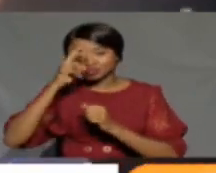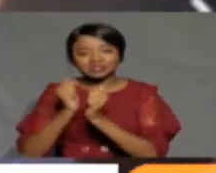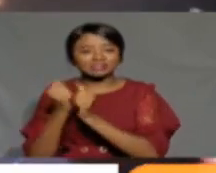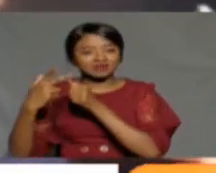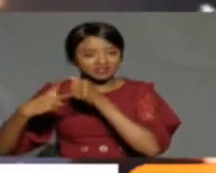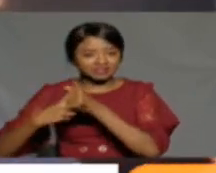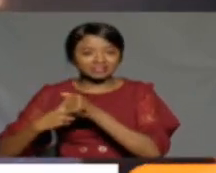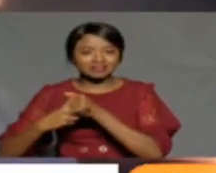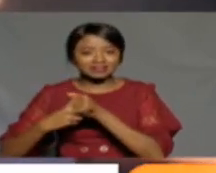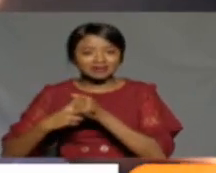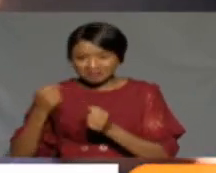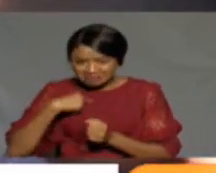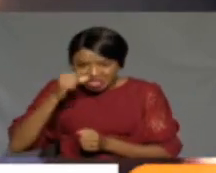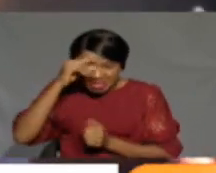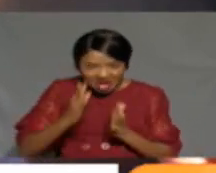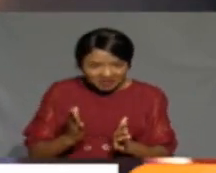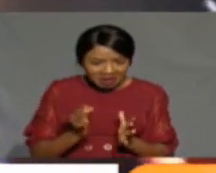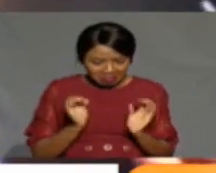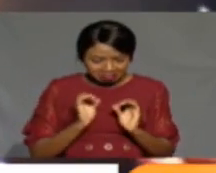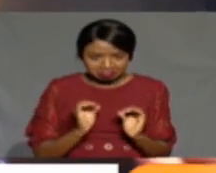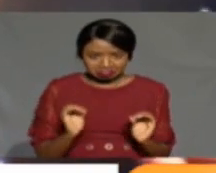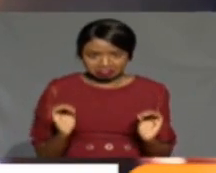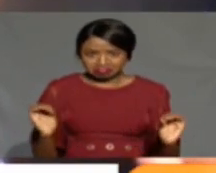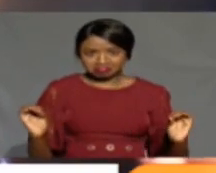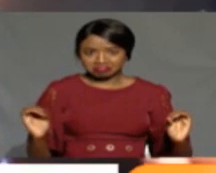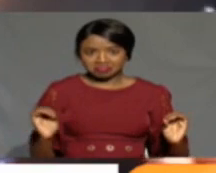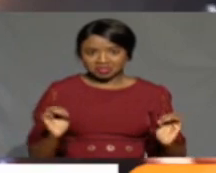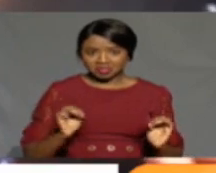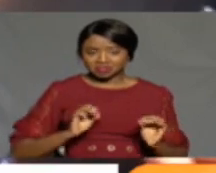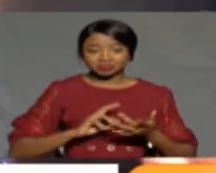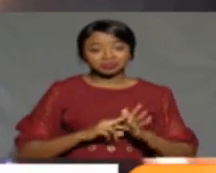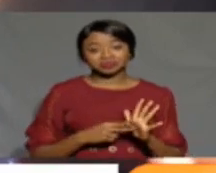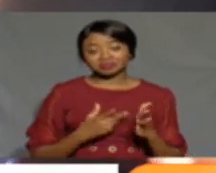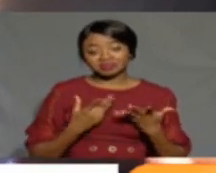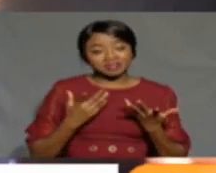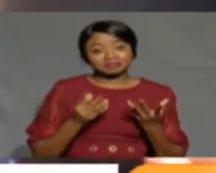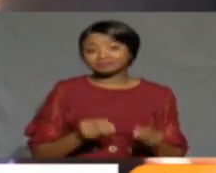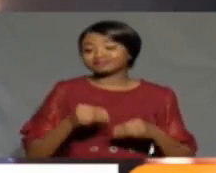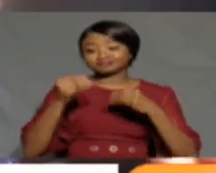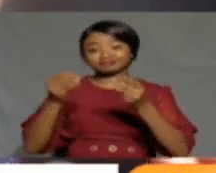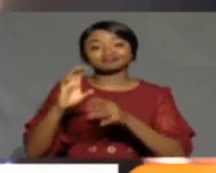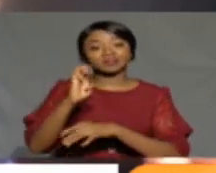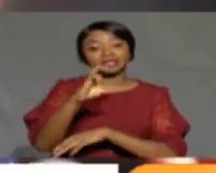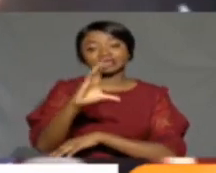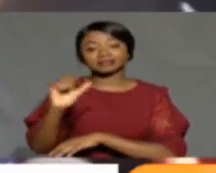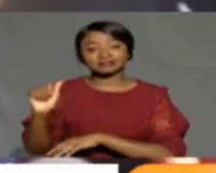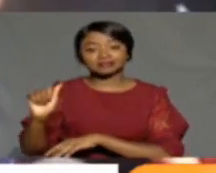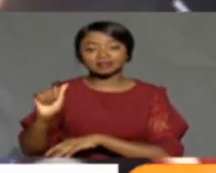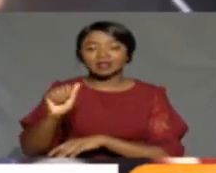tarehe 26 mwezi wa 7 2017 nilikuwa sijakuwa gavana. Kwa hivyo tunaachia sisi waendelee na uchunguzi.